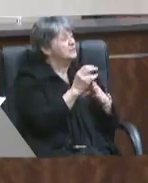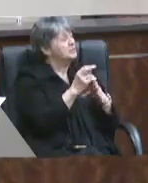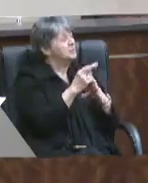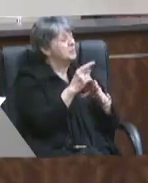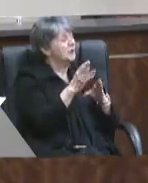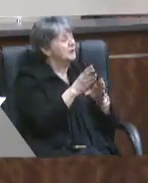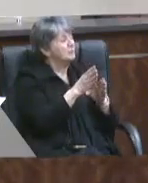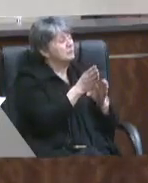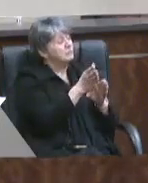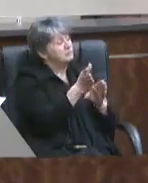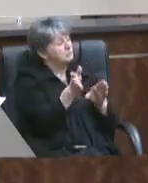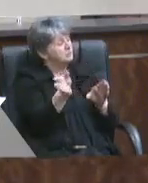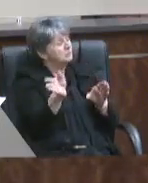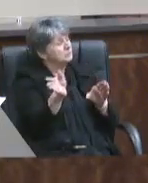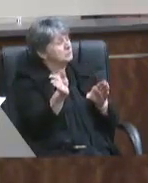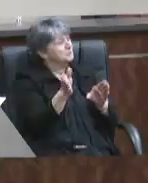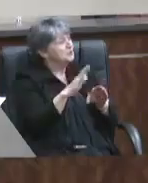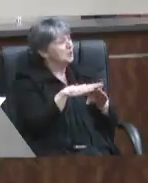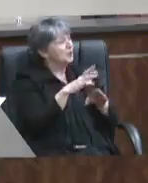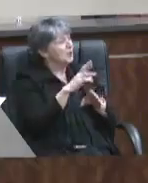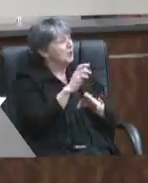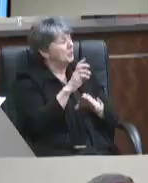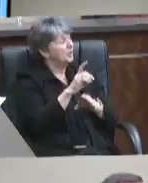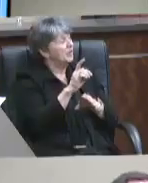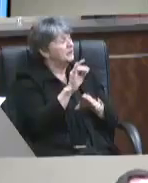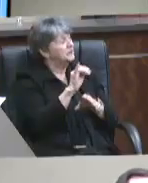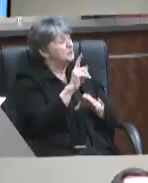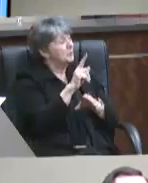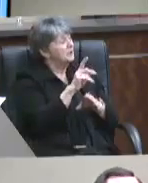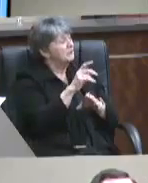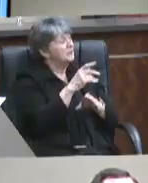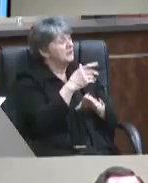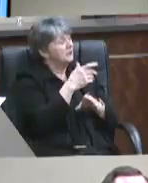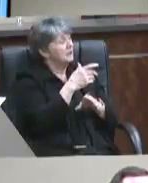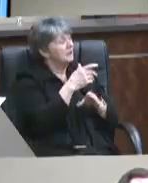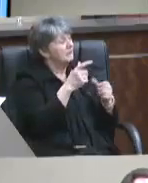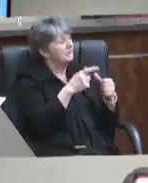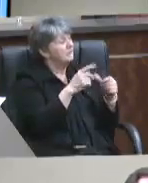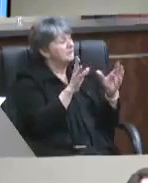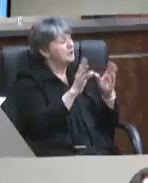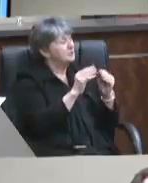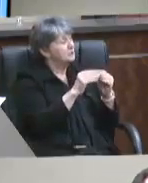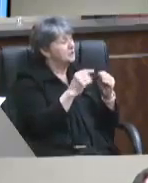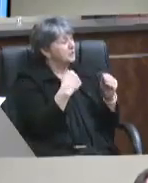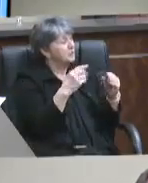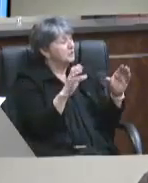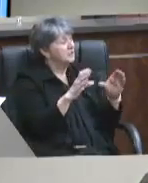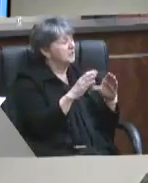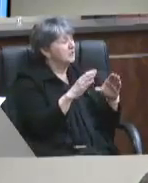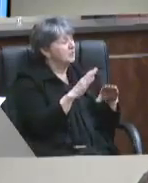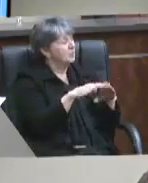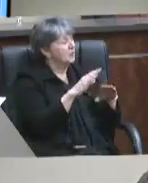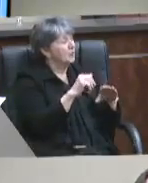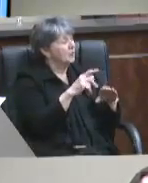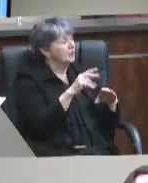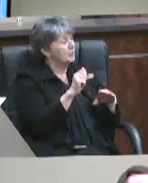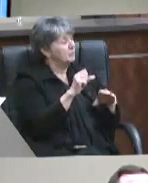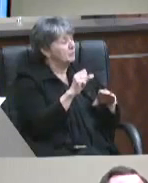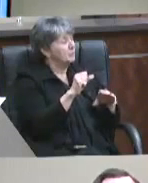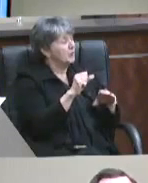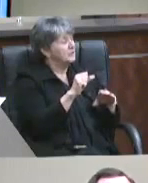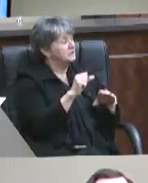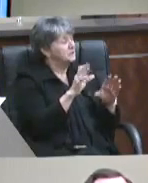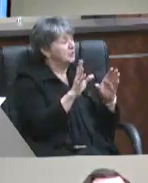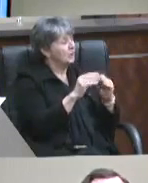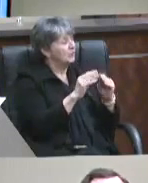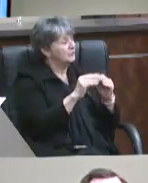you and I did together from the Communications Department, the Laurel Police Department. We called a press conference to announce the stop on